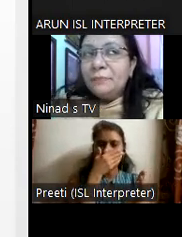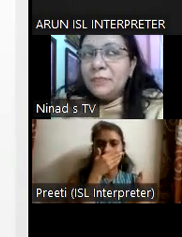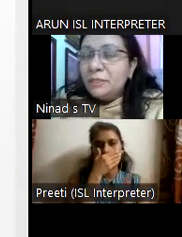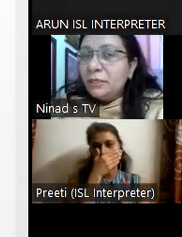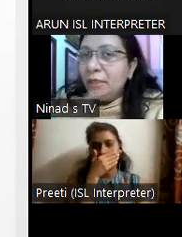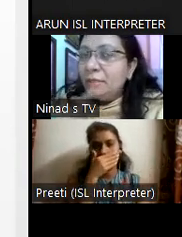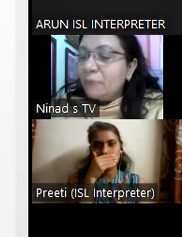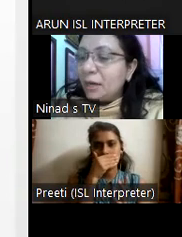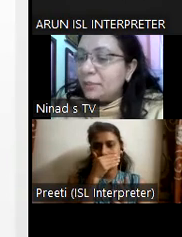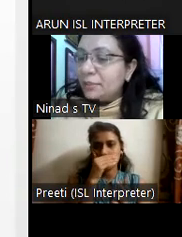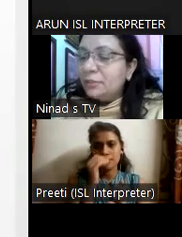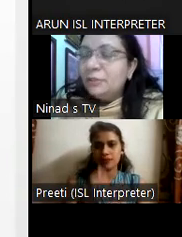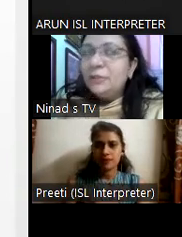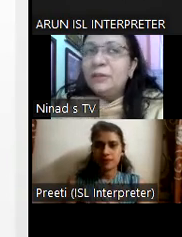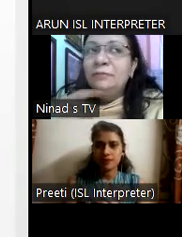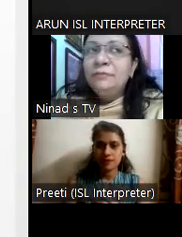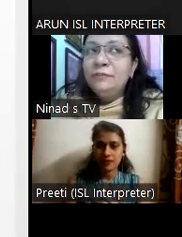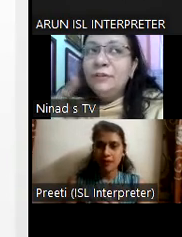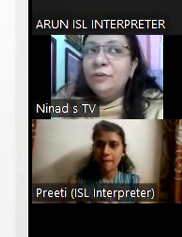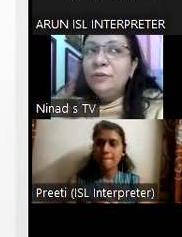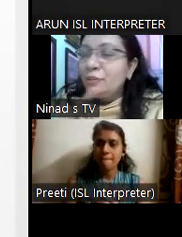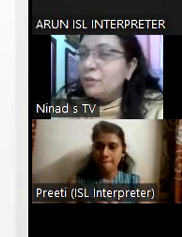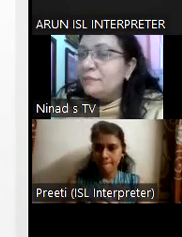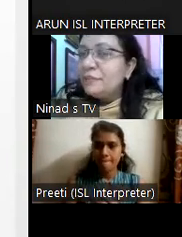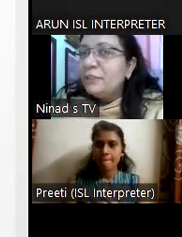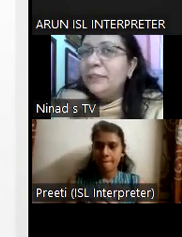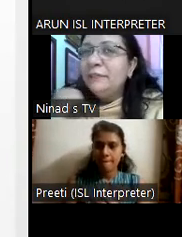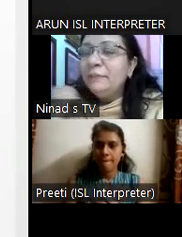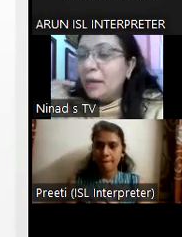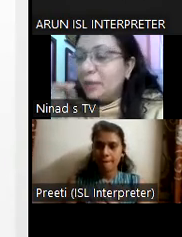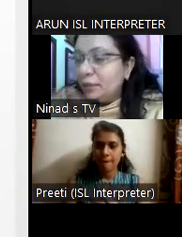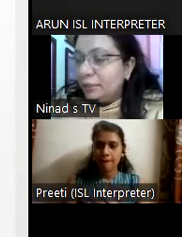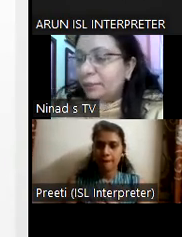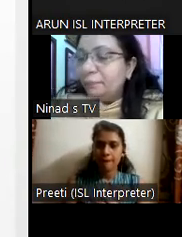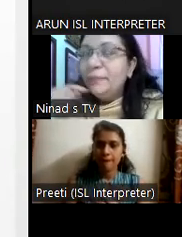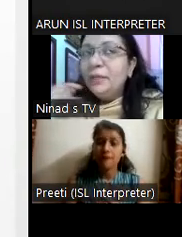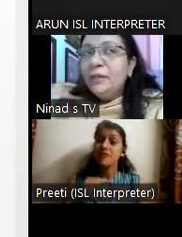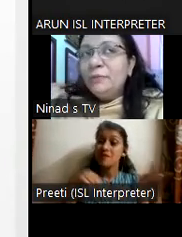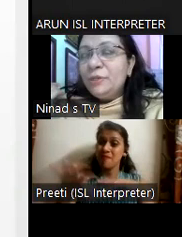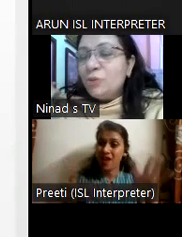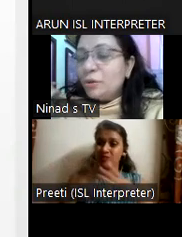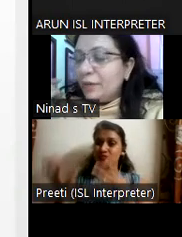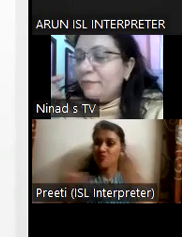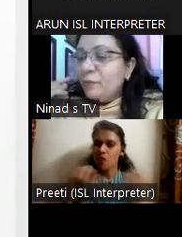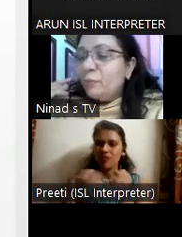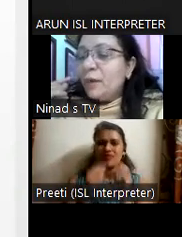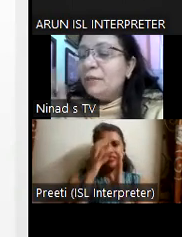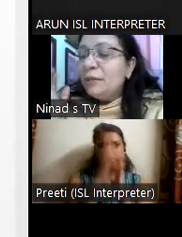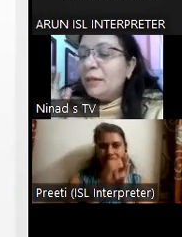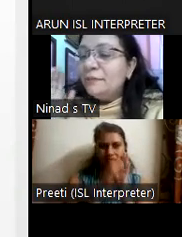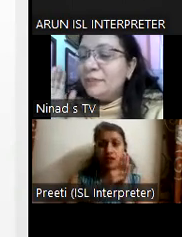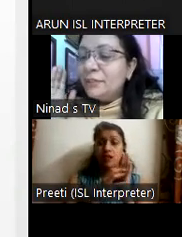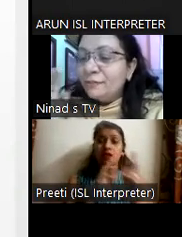the person in the market, we talk differently. We bargain with them. We talk to